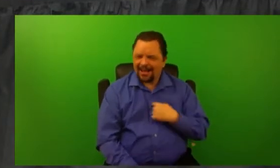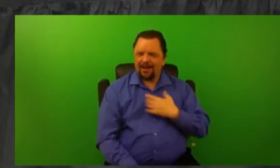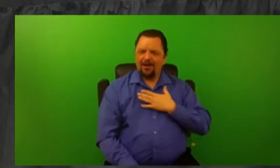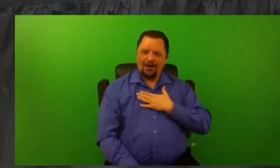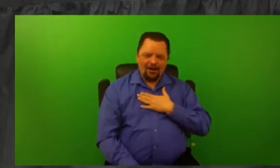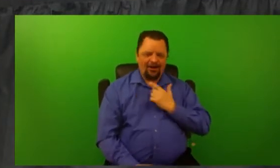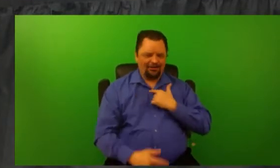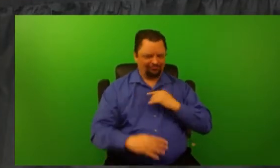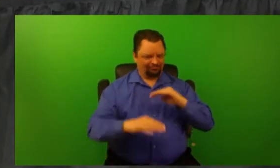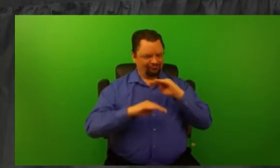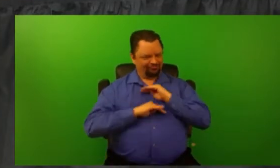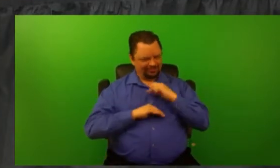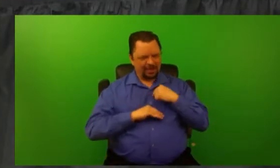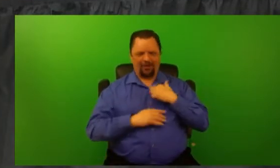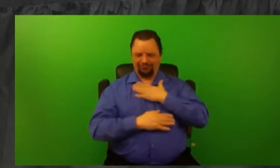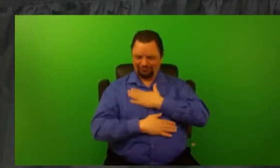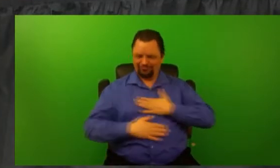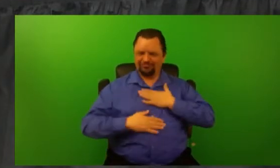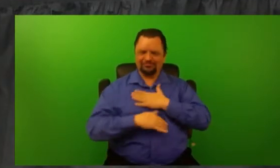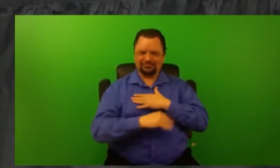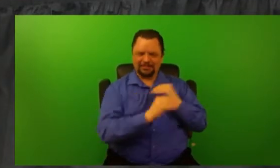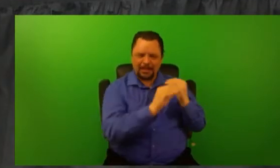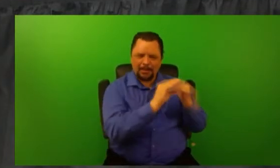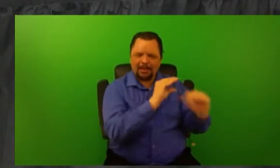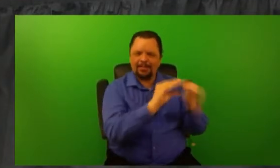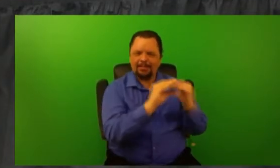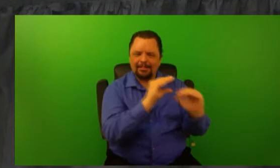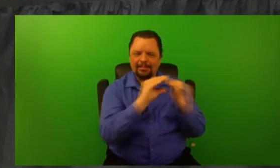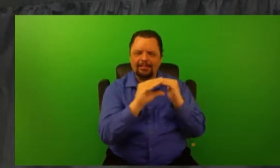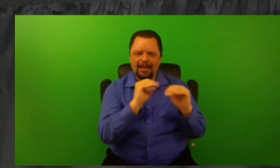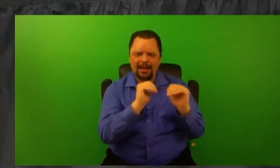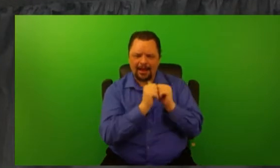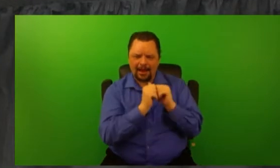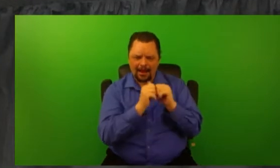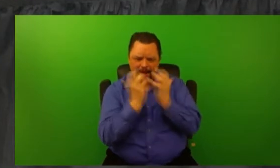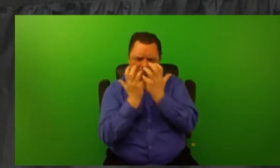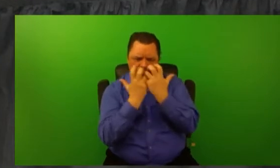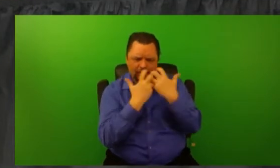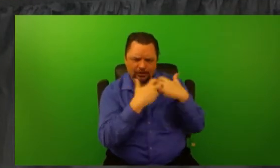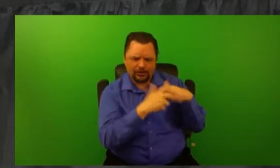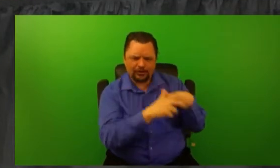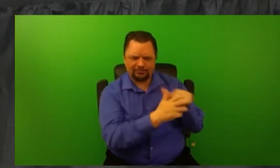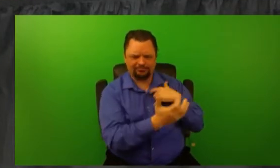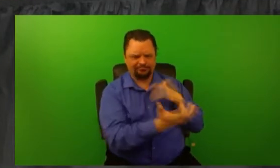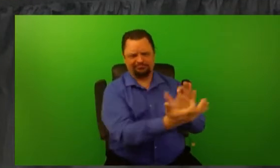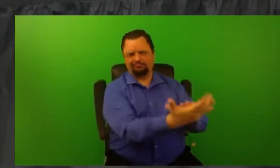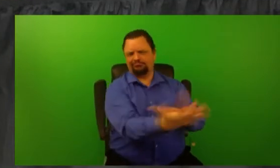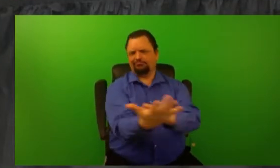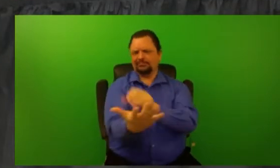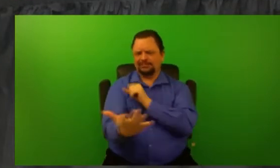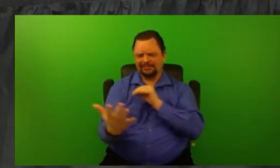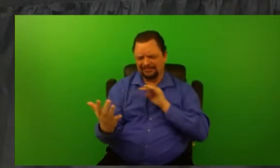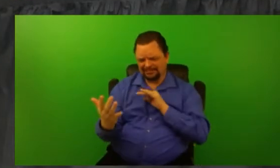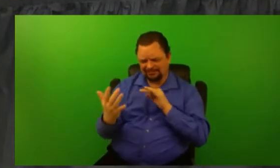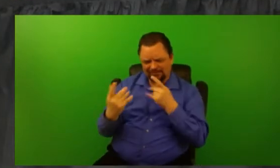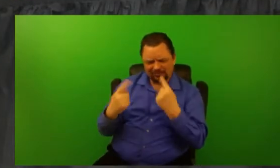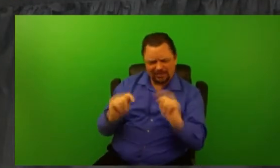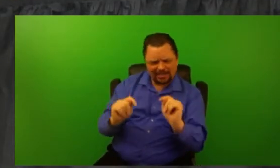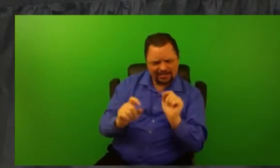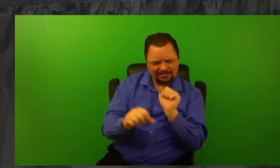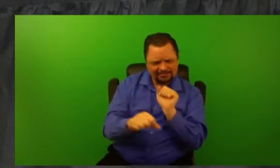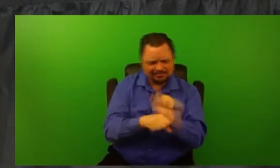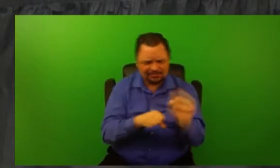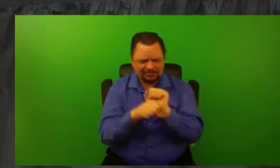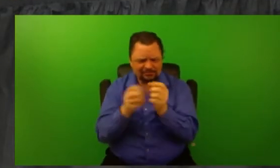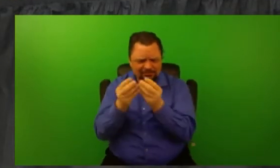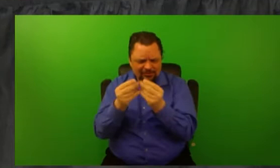the consolidated response from public health staff on all the issues I've had a chance to look